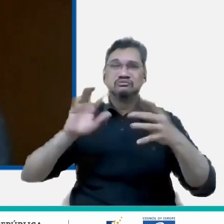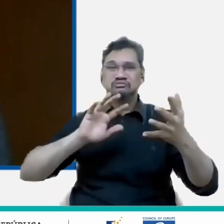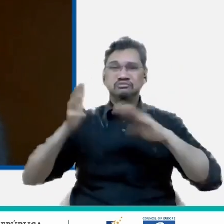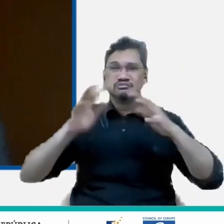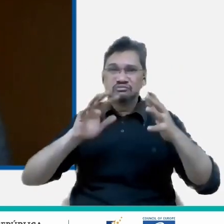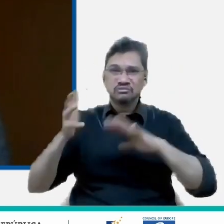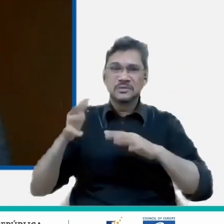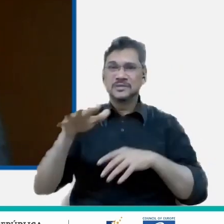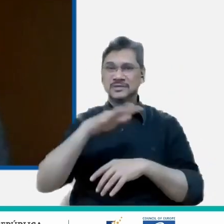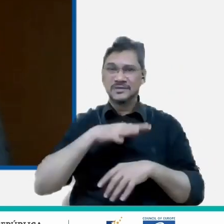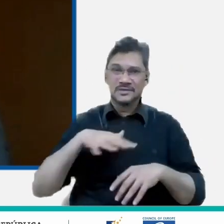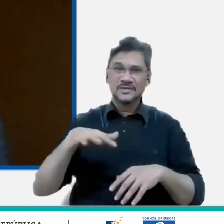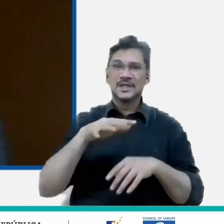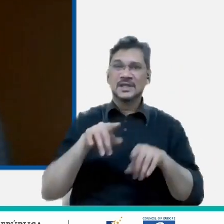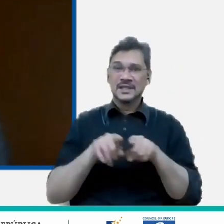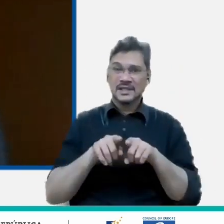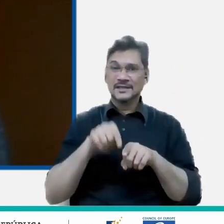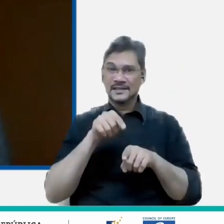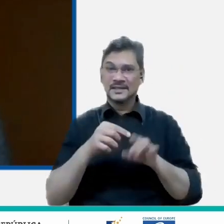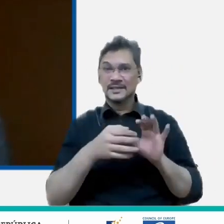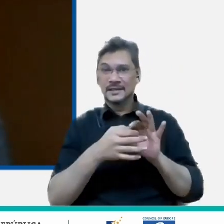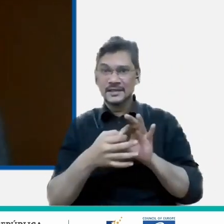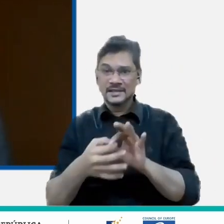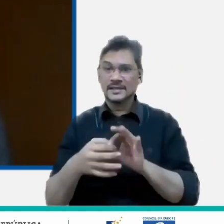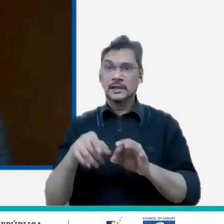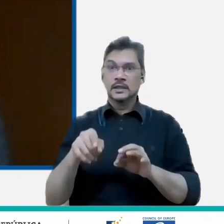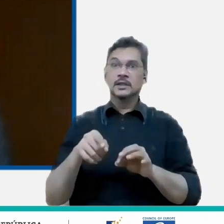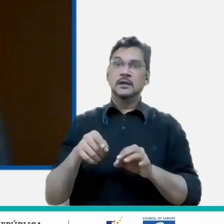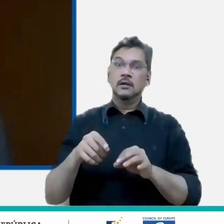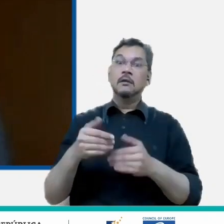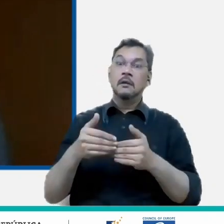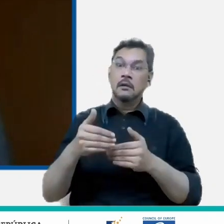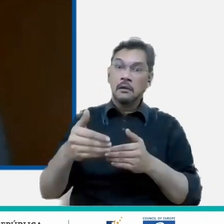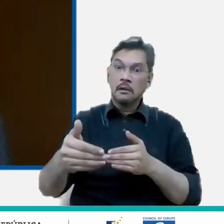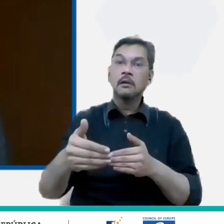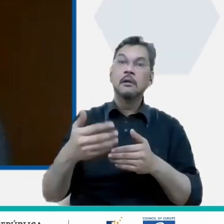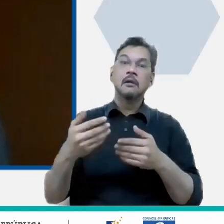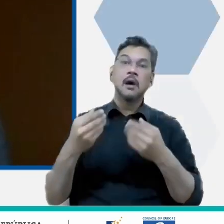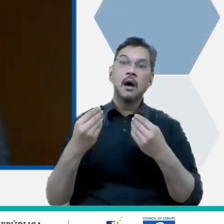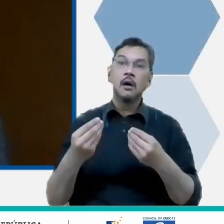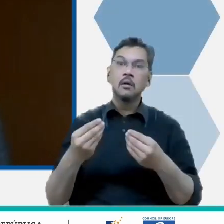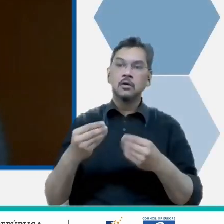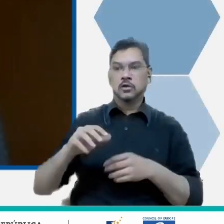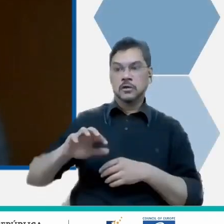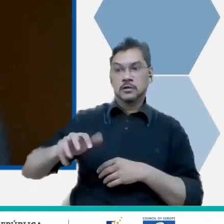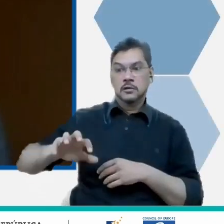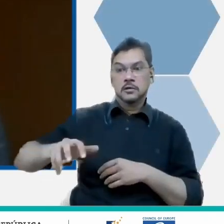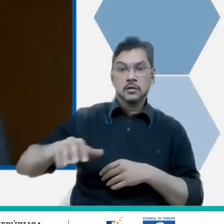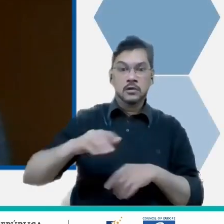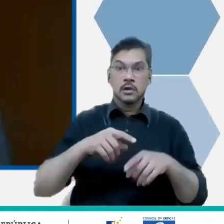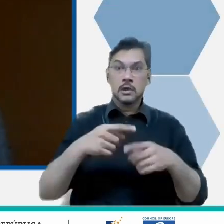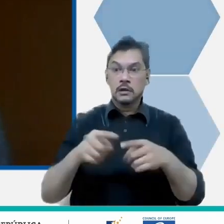human and socioeconomic impacts of future shocks. Regional cooperation remains essential if we want to